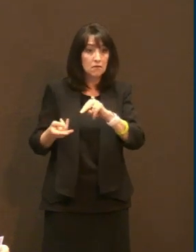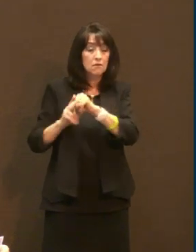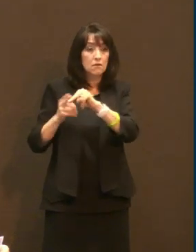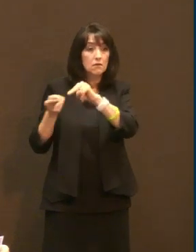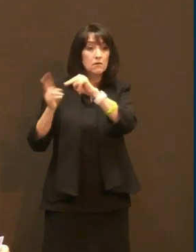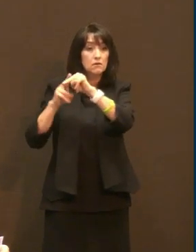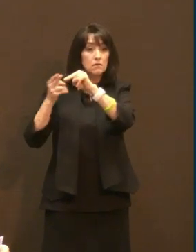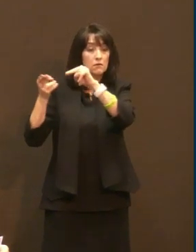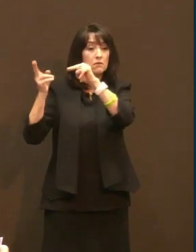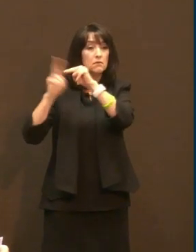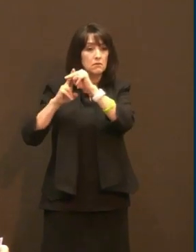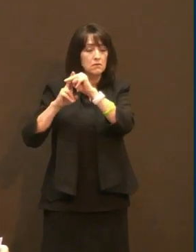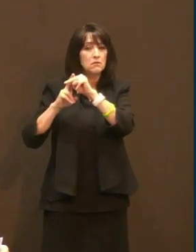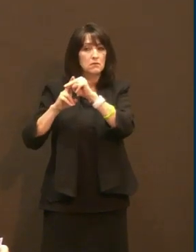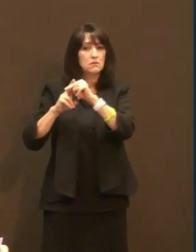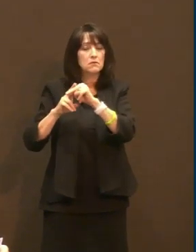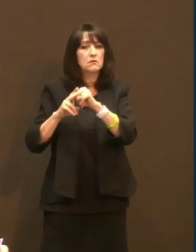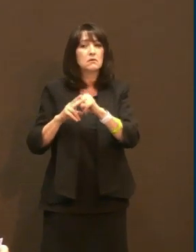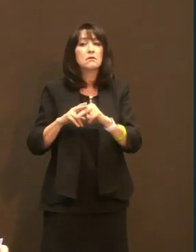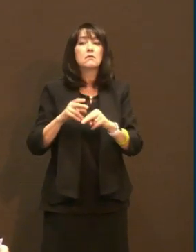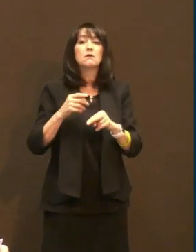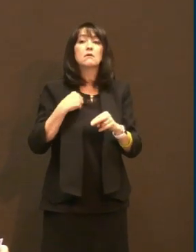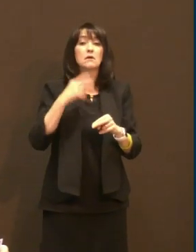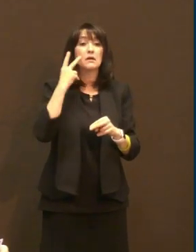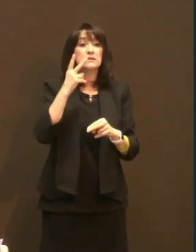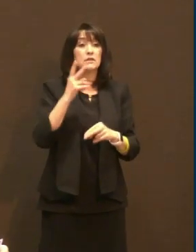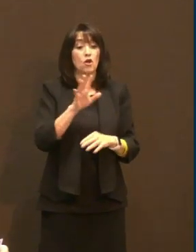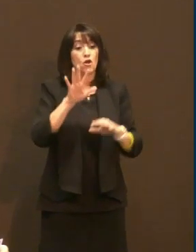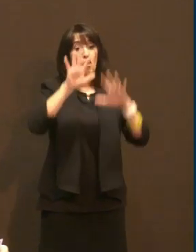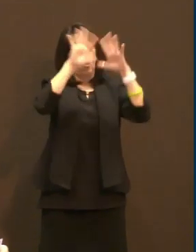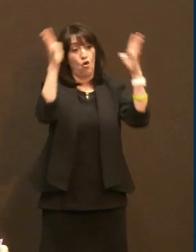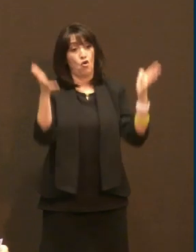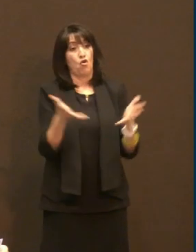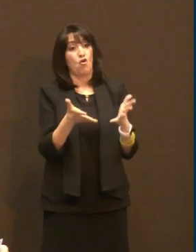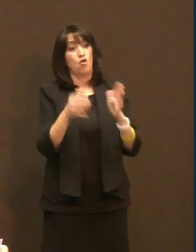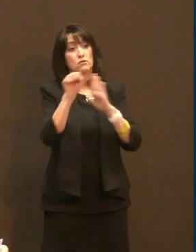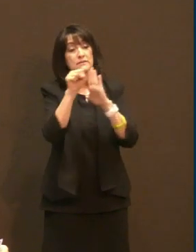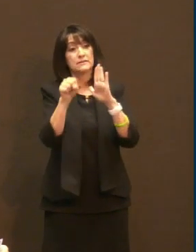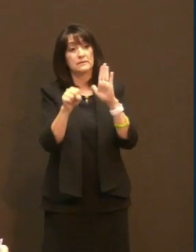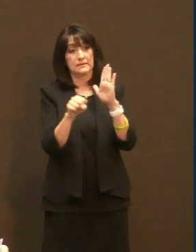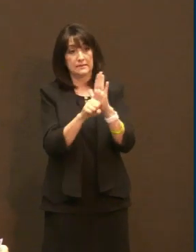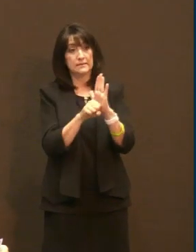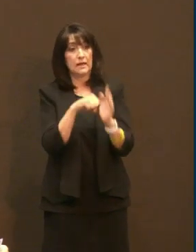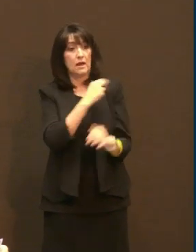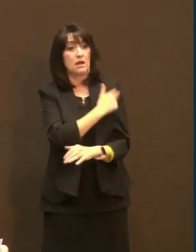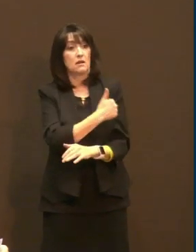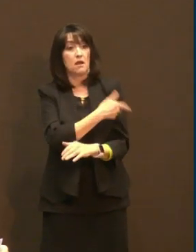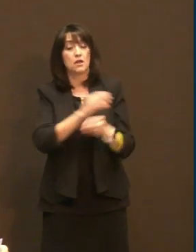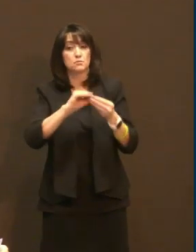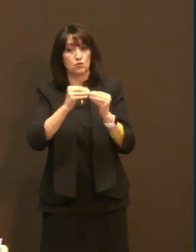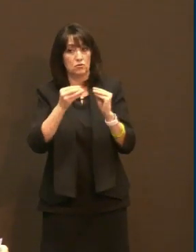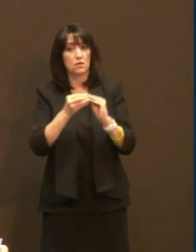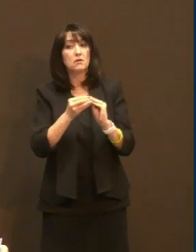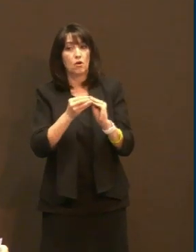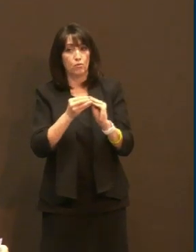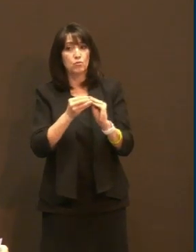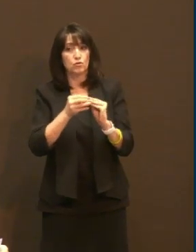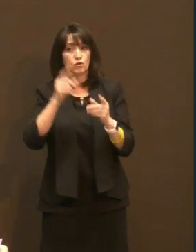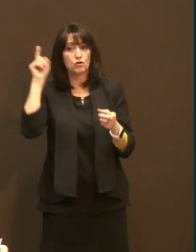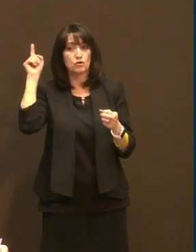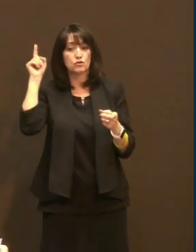don't know if we have the graph, whether we're able to go up or we're able to bring on. We've got a nice dashboard that I